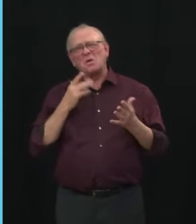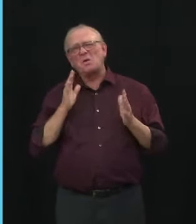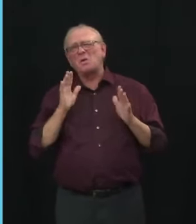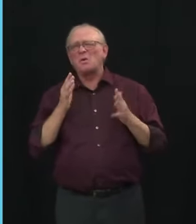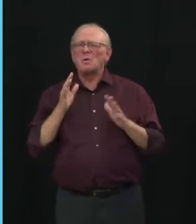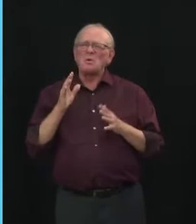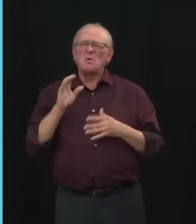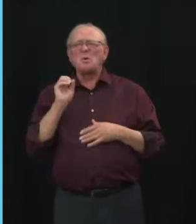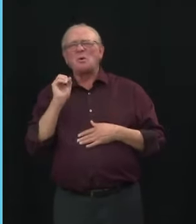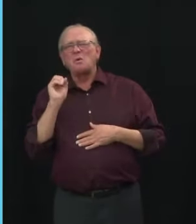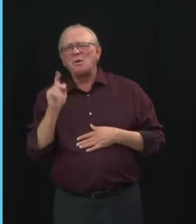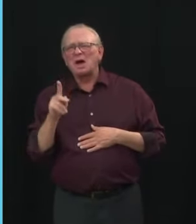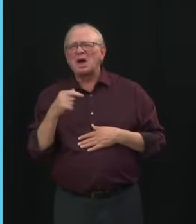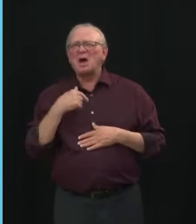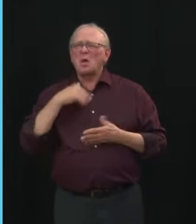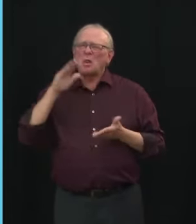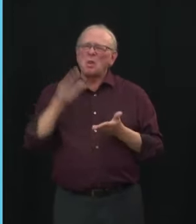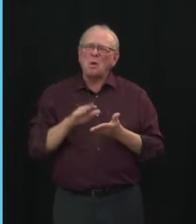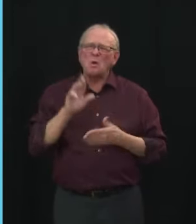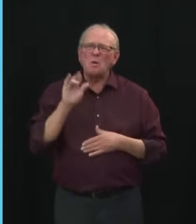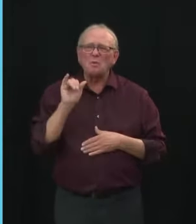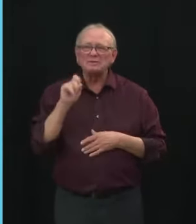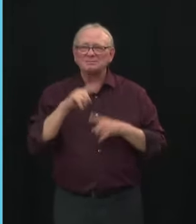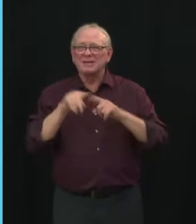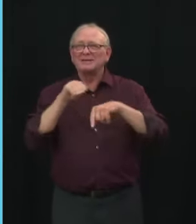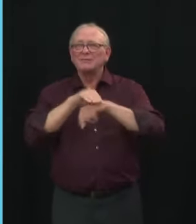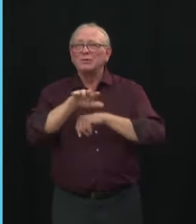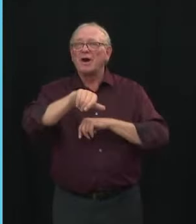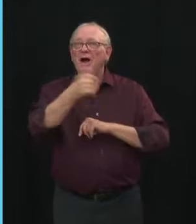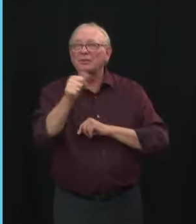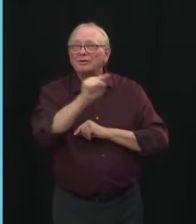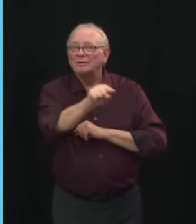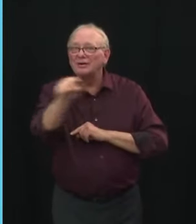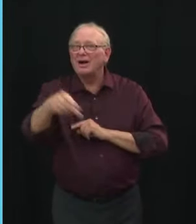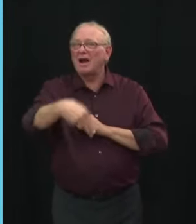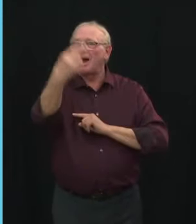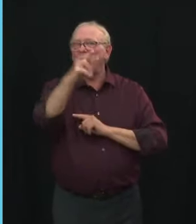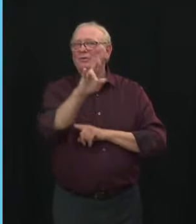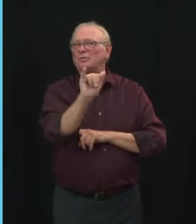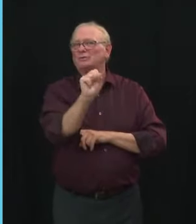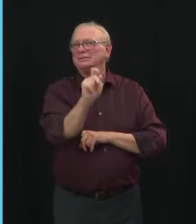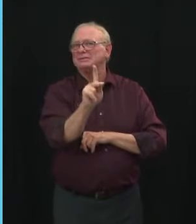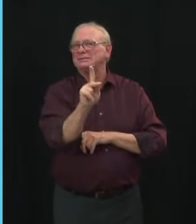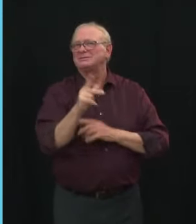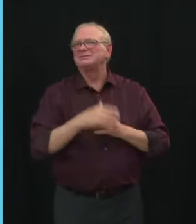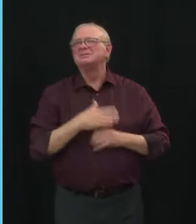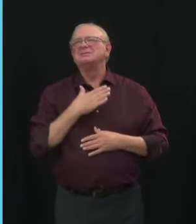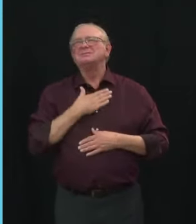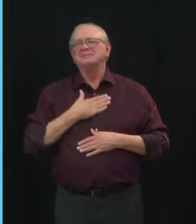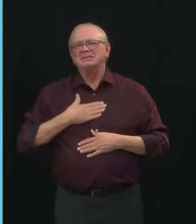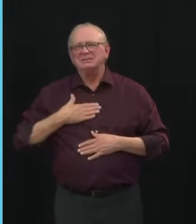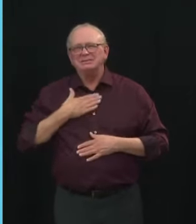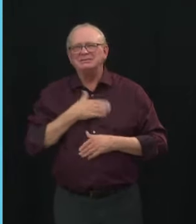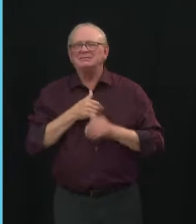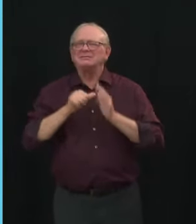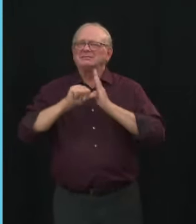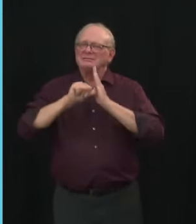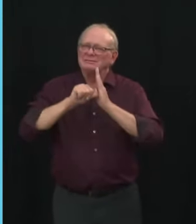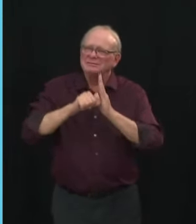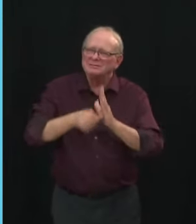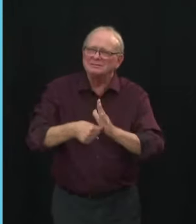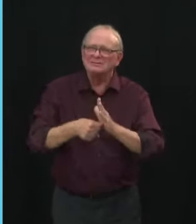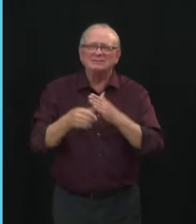to someone for whom it could be very serious. So again, that's why I want to emphasize the importance of staying home when sick, no matter what the cause